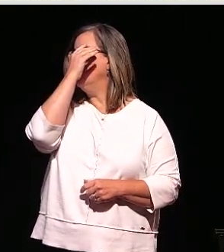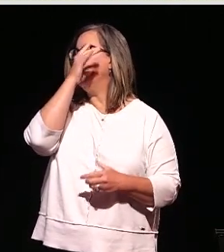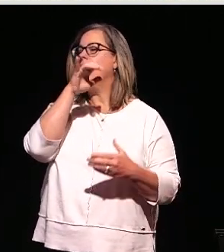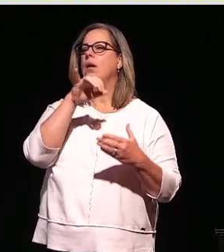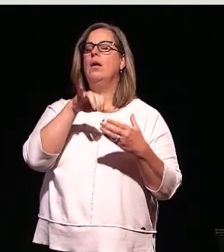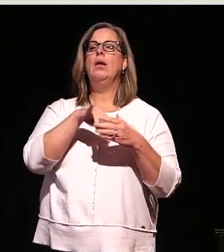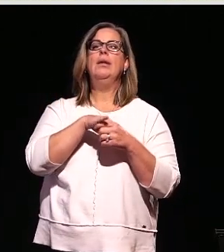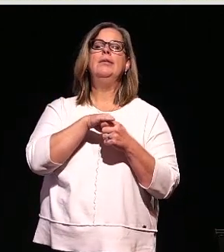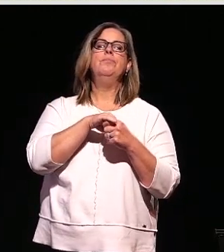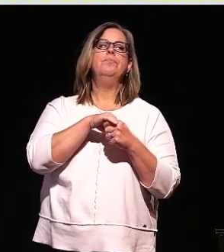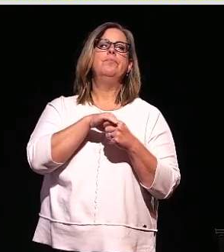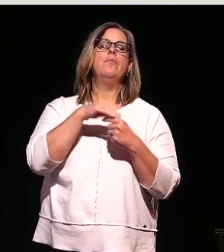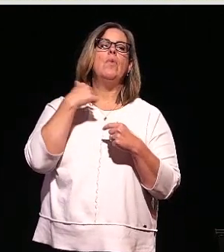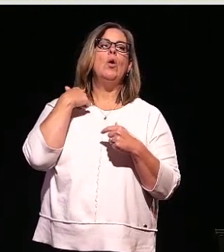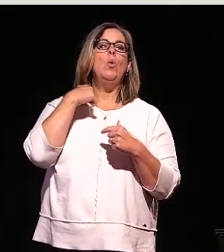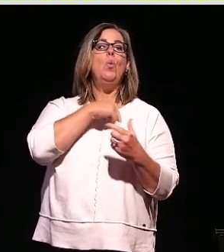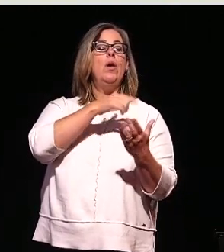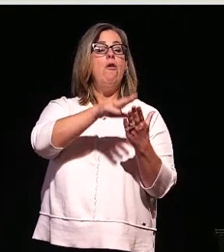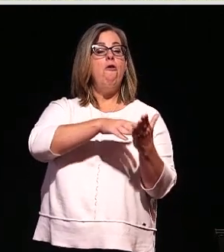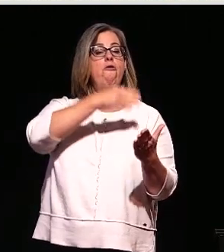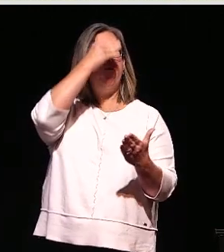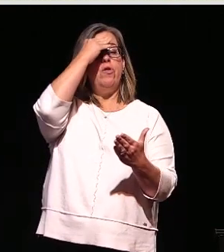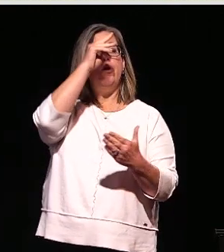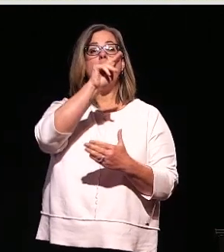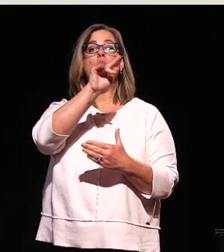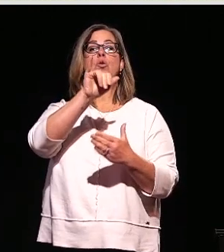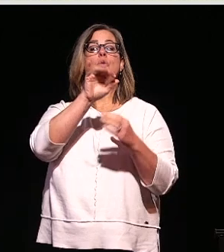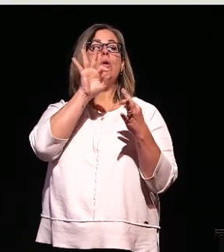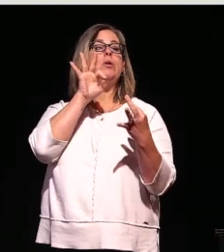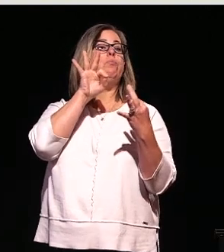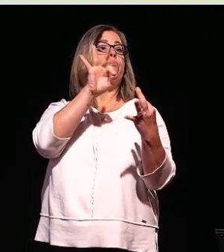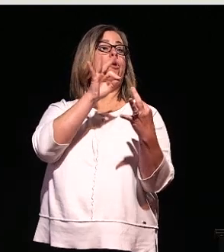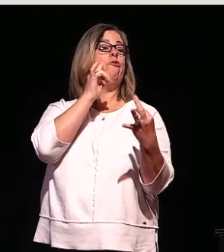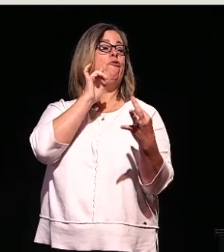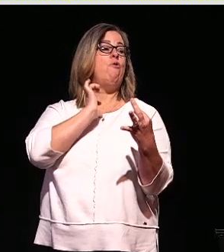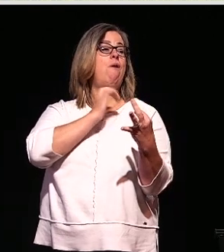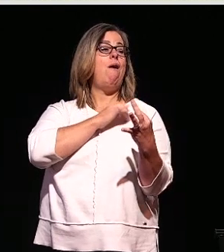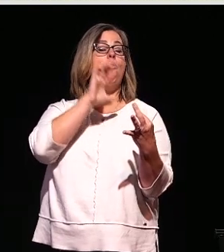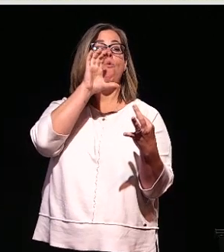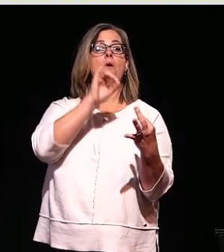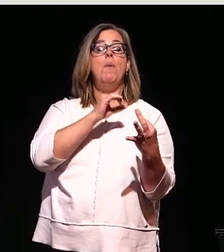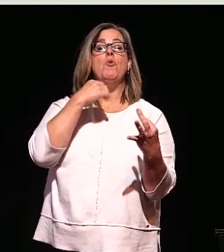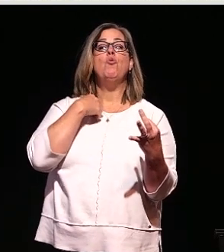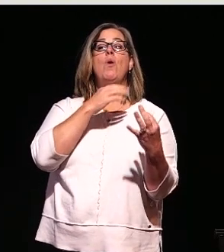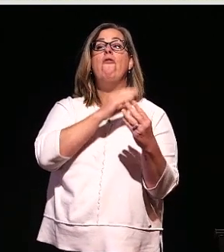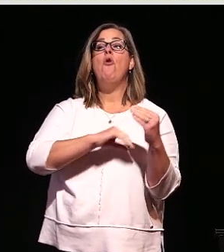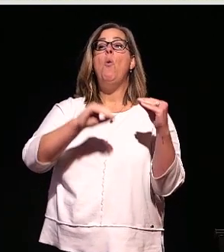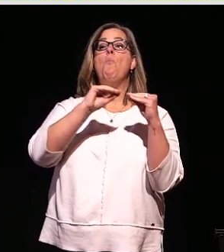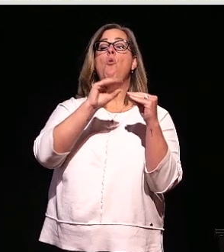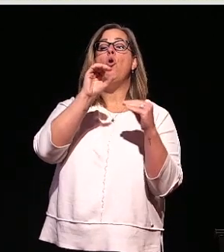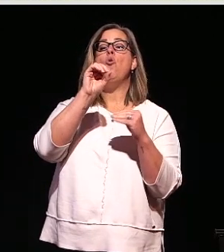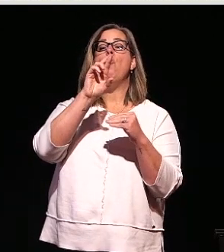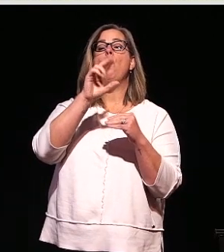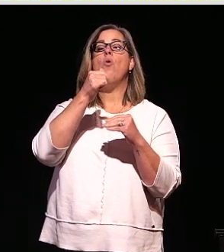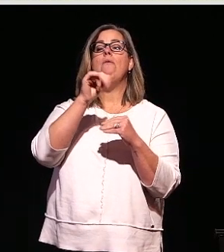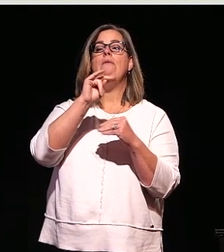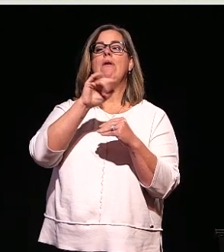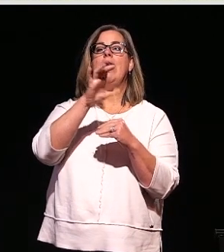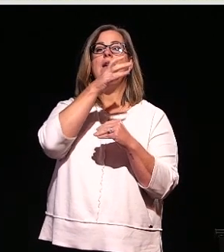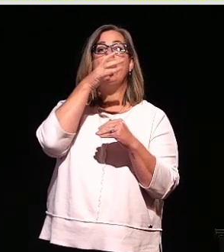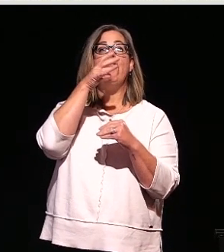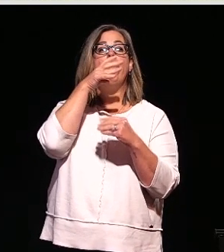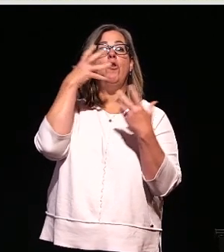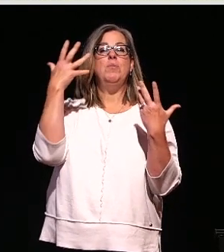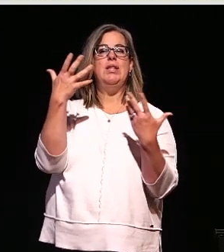and a half. We learned that New York is perfect for our company because you have more organic farms than any other state, because New York